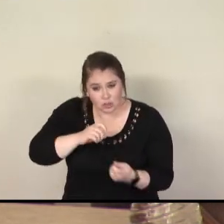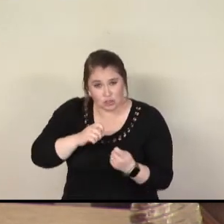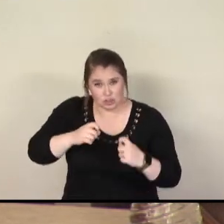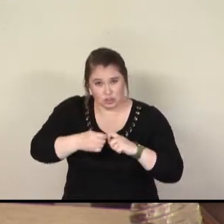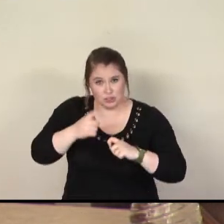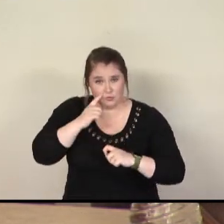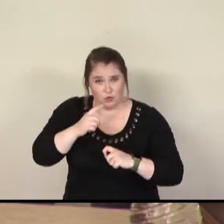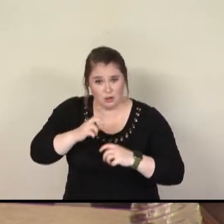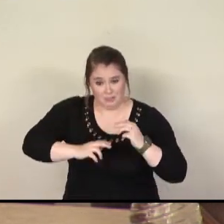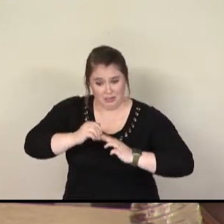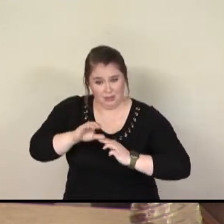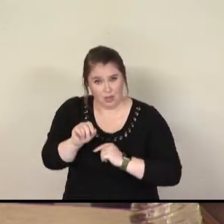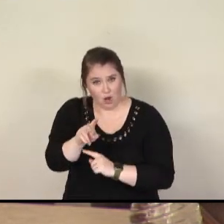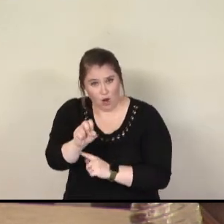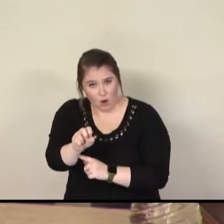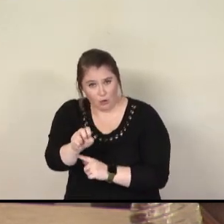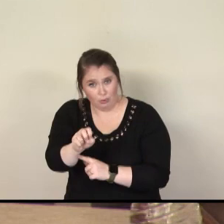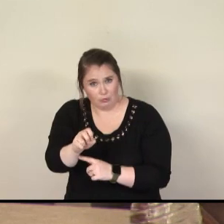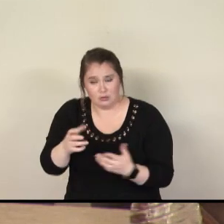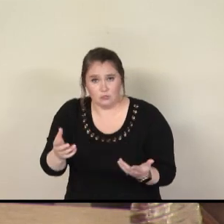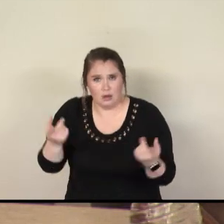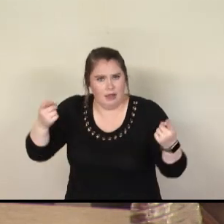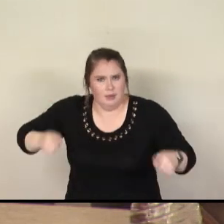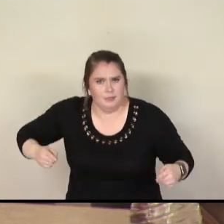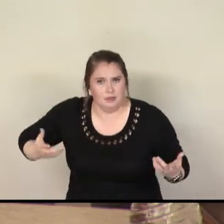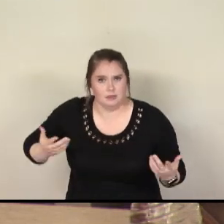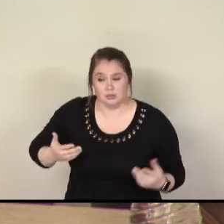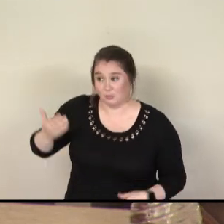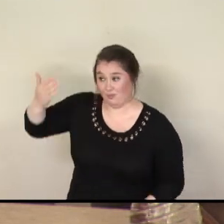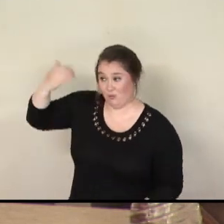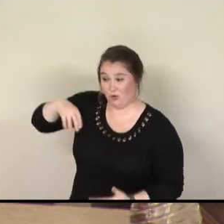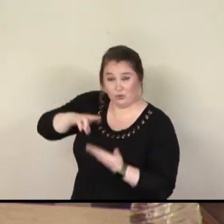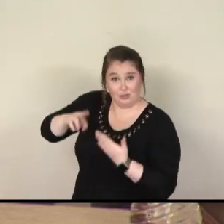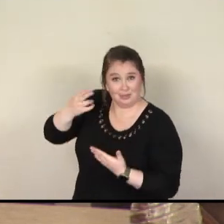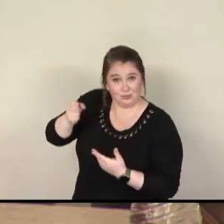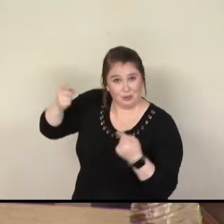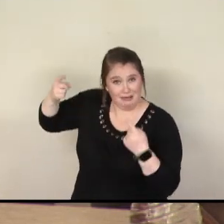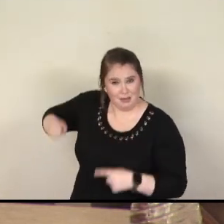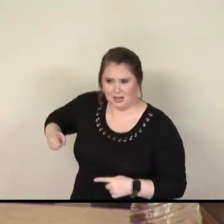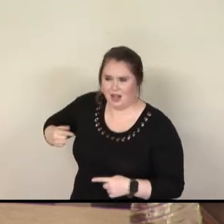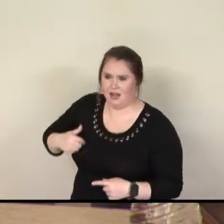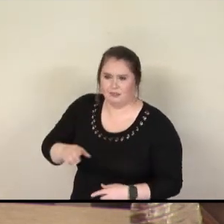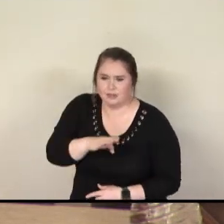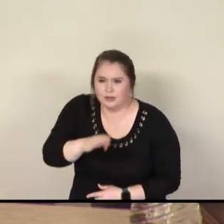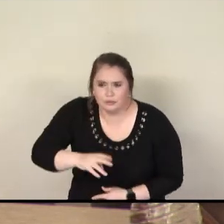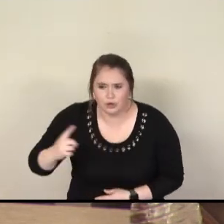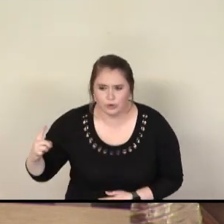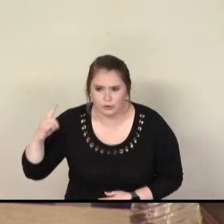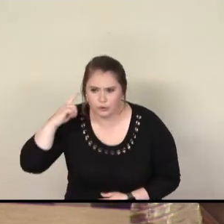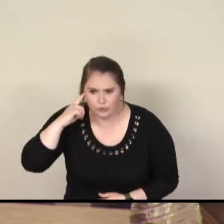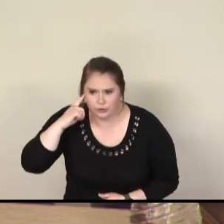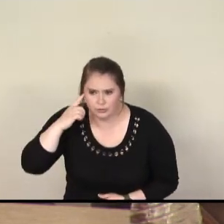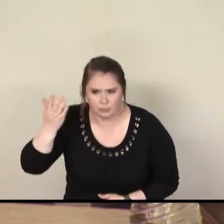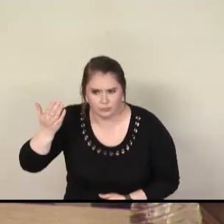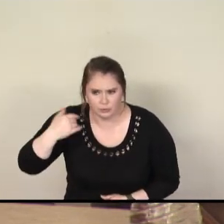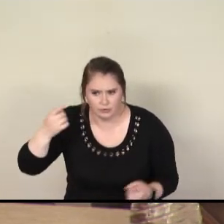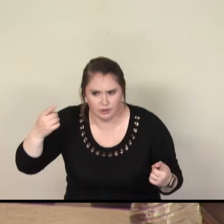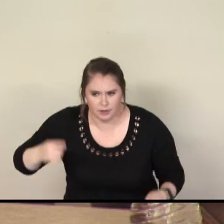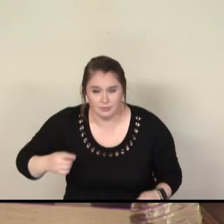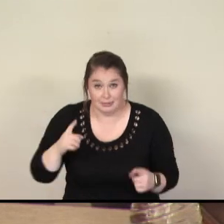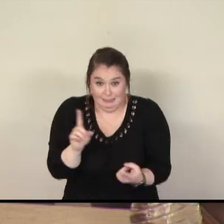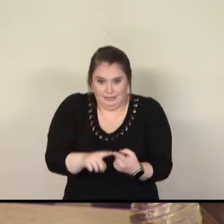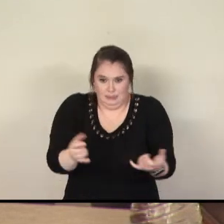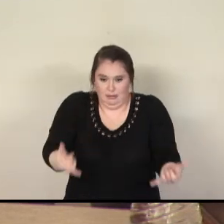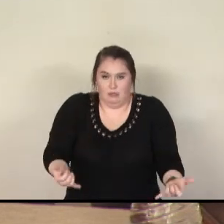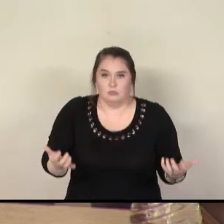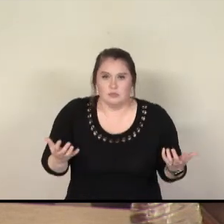building code? What's the difference? Because we didn't do this with university. I've never really heard of this before until this project. So